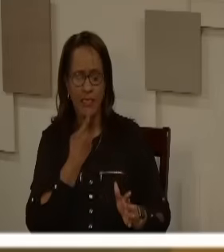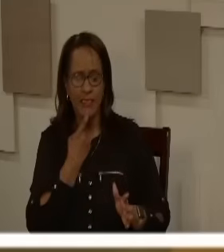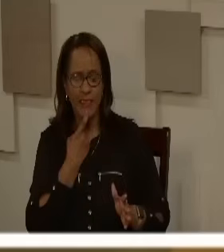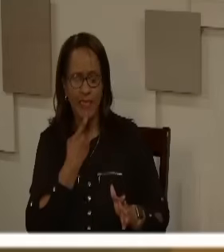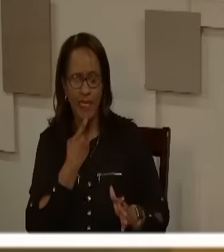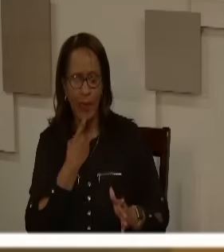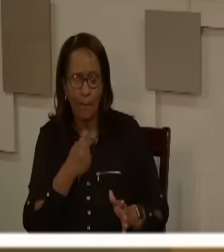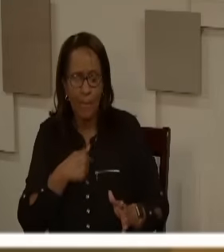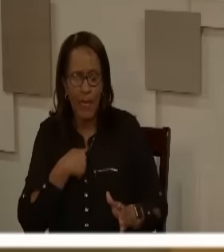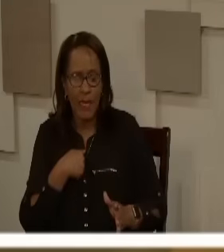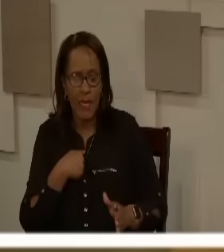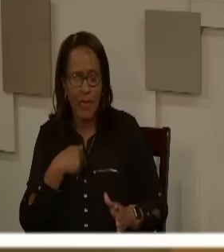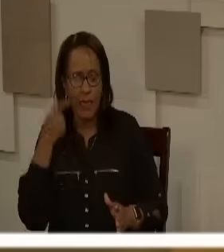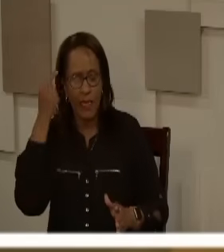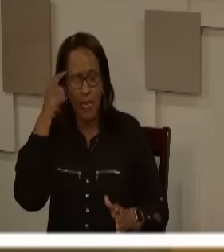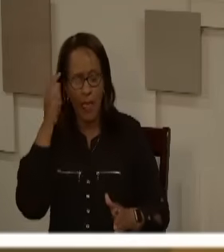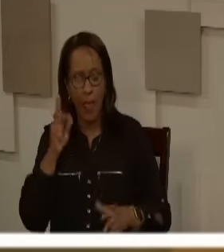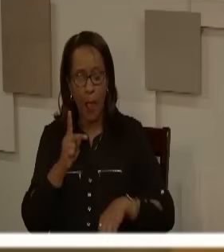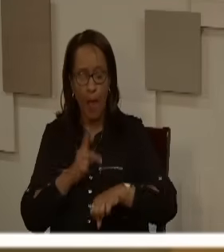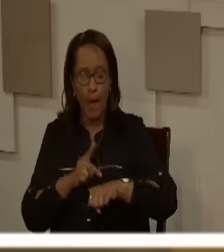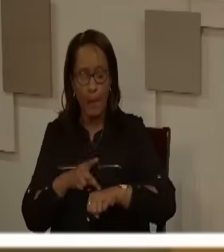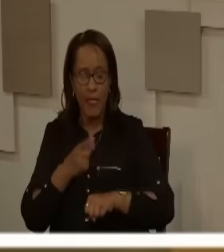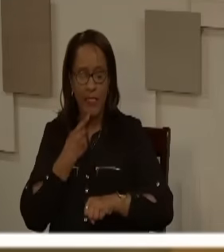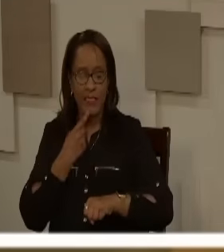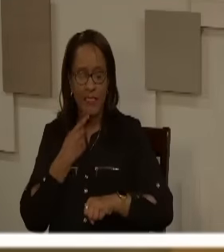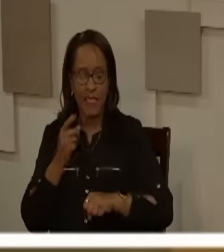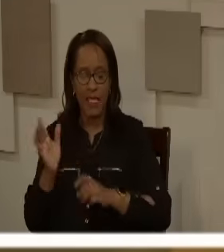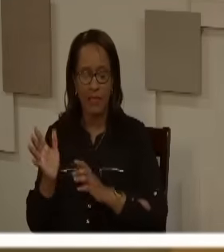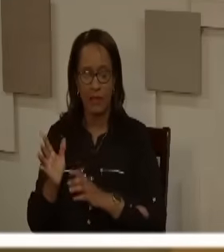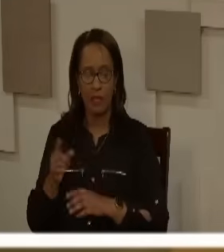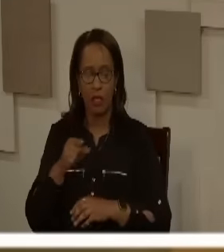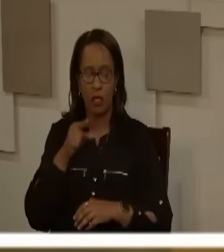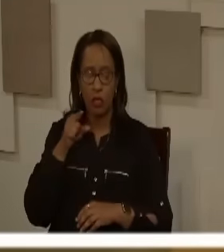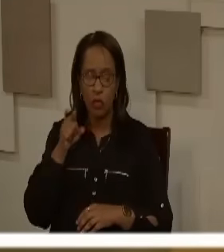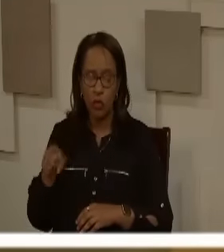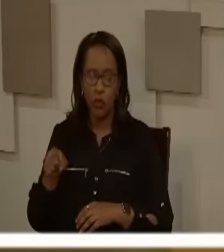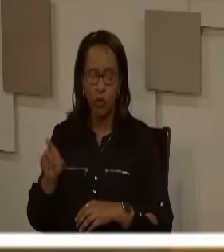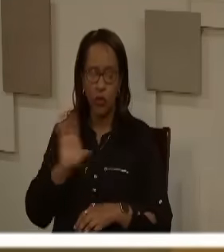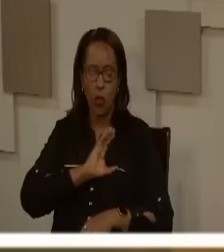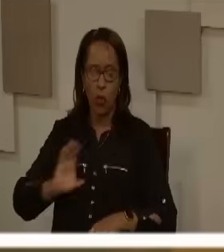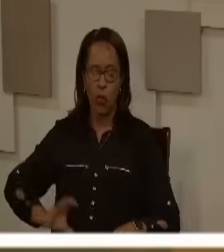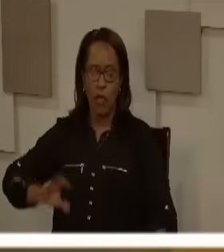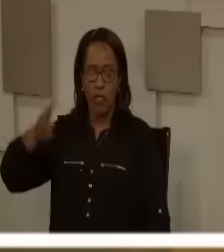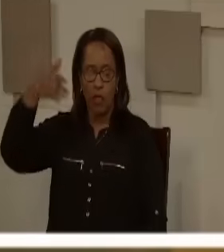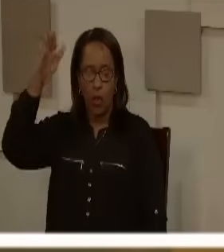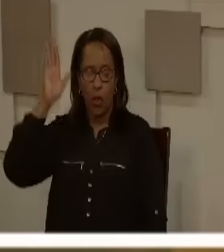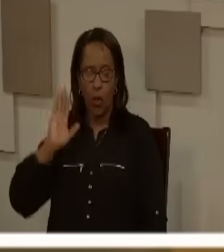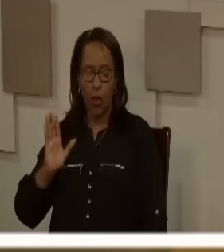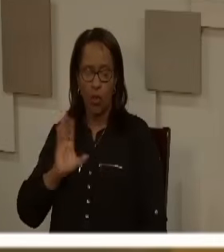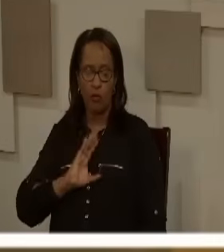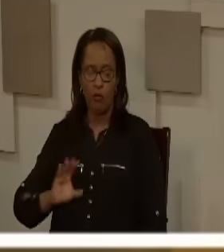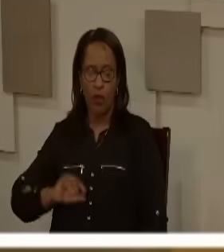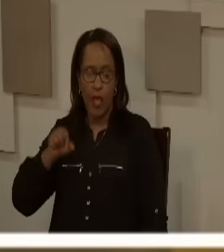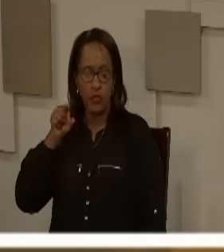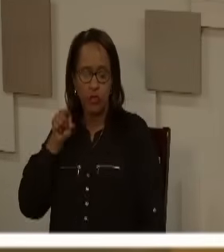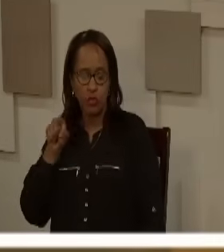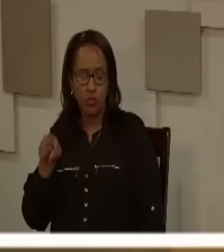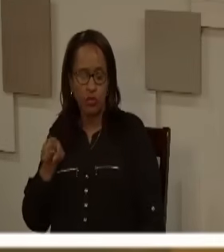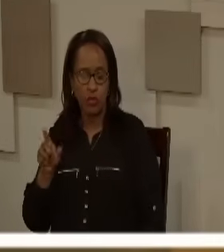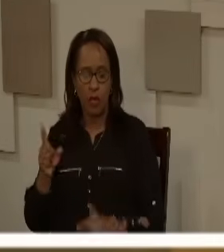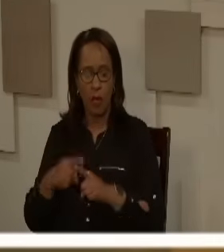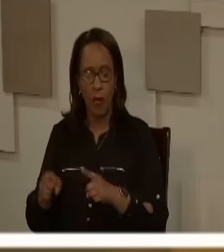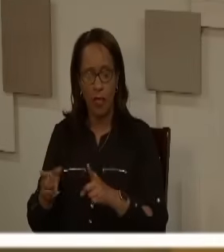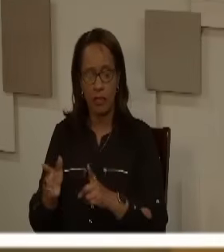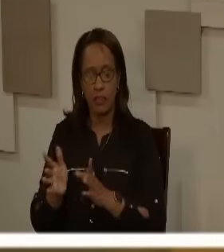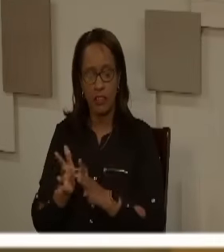said. But he gave them strict orders not to tell anybody anything about this.